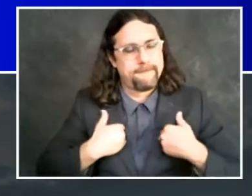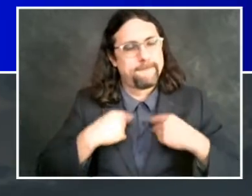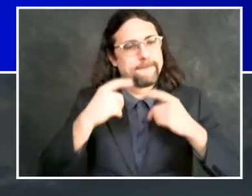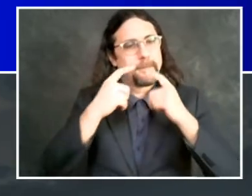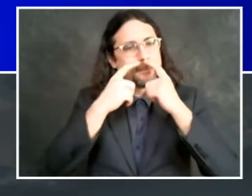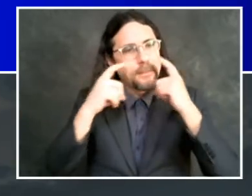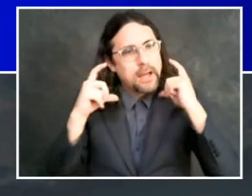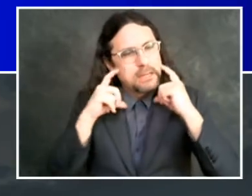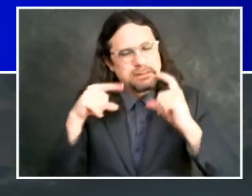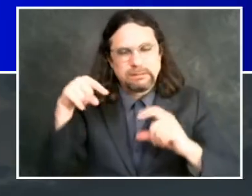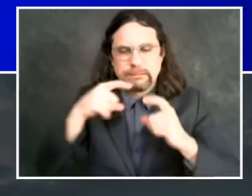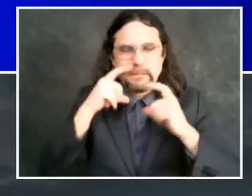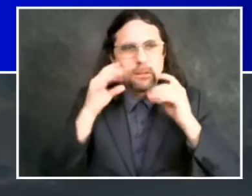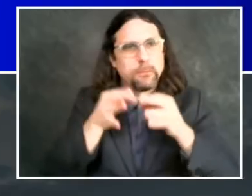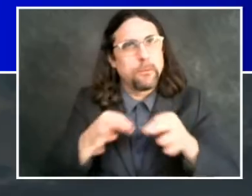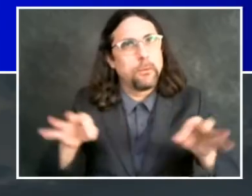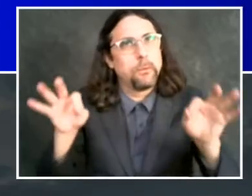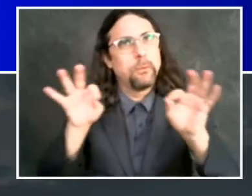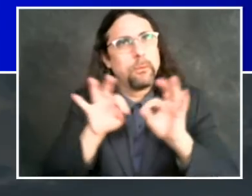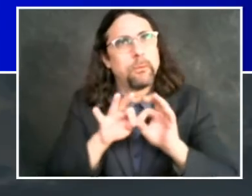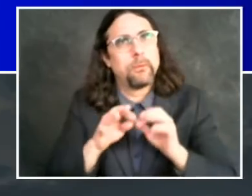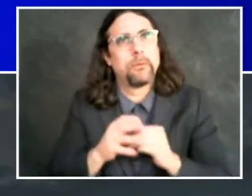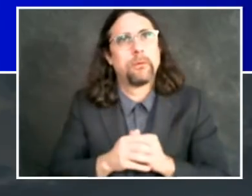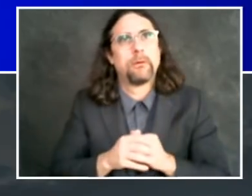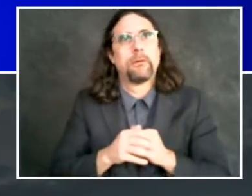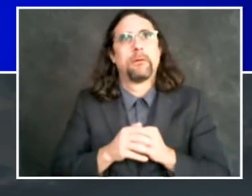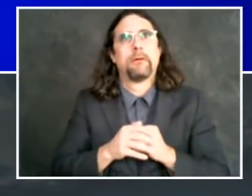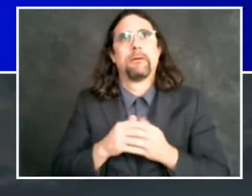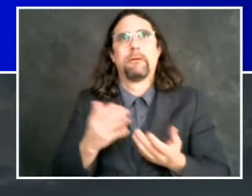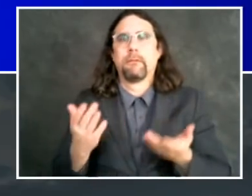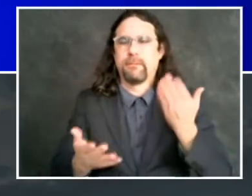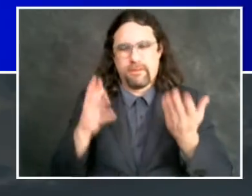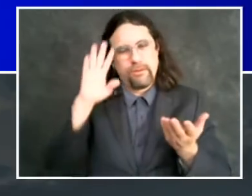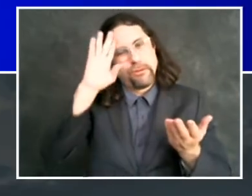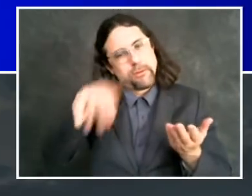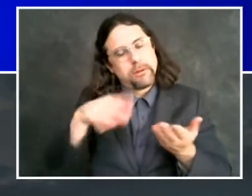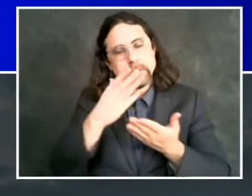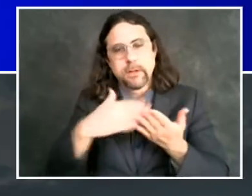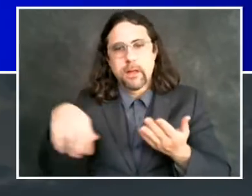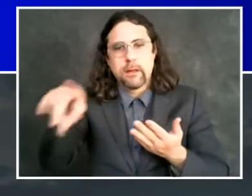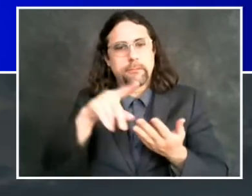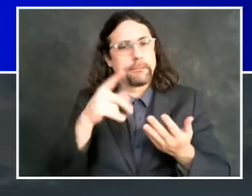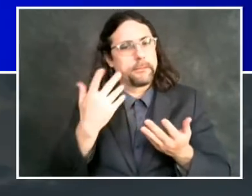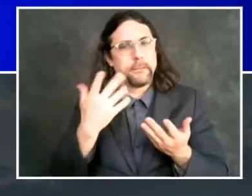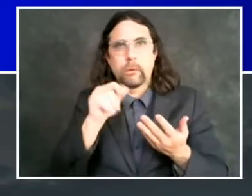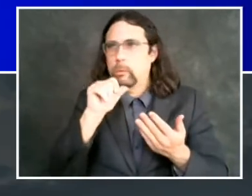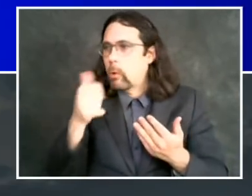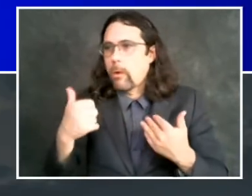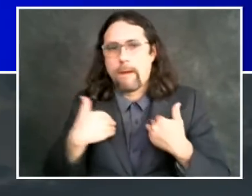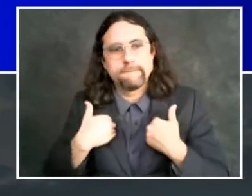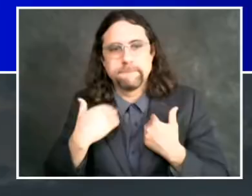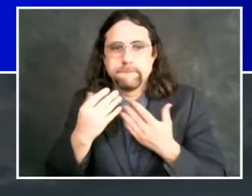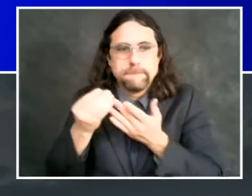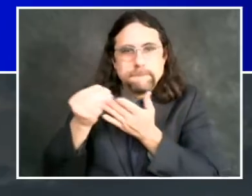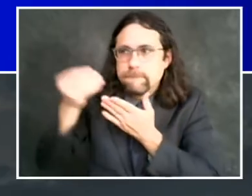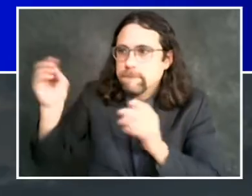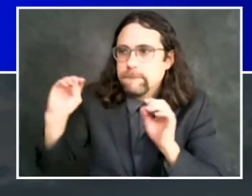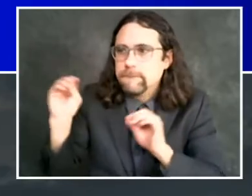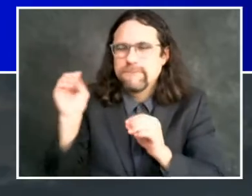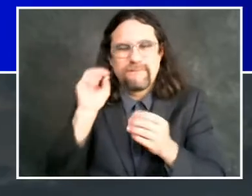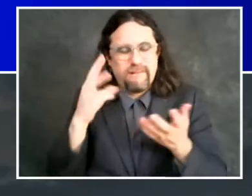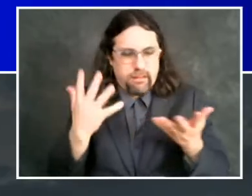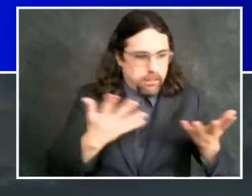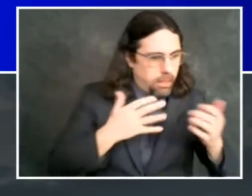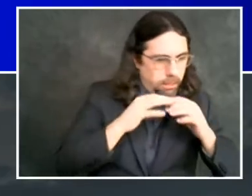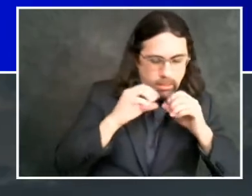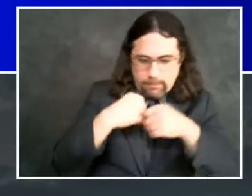for free. So 100,000 will be given out starting this week, and we'll keep going from there. We're going to focus on